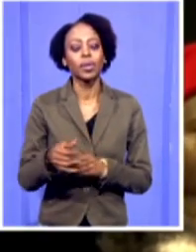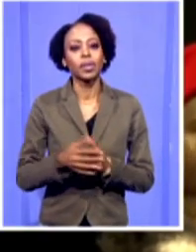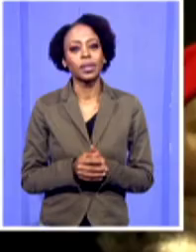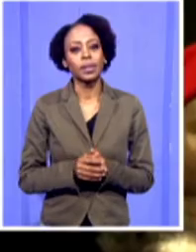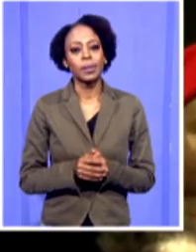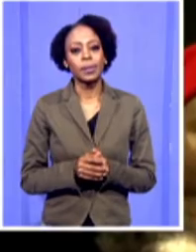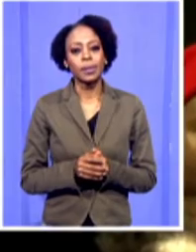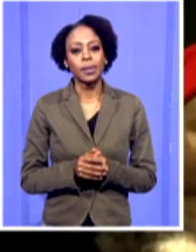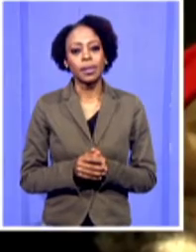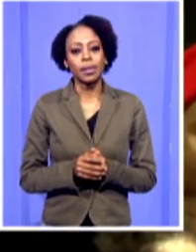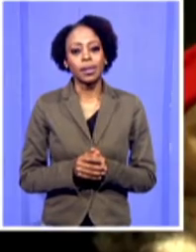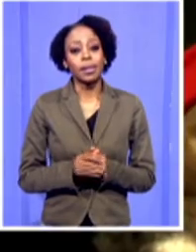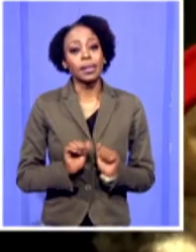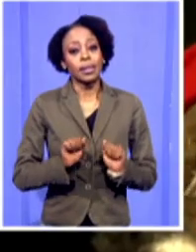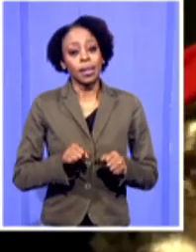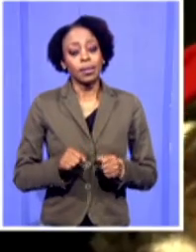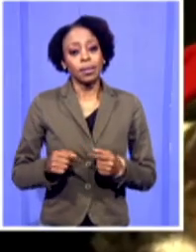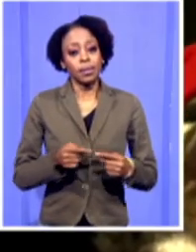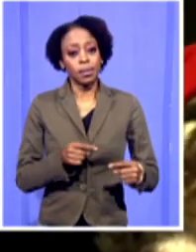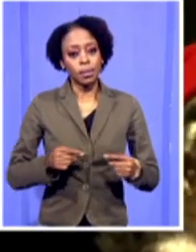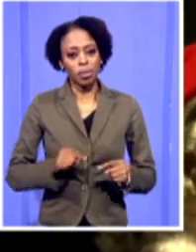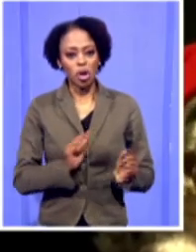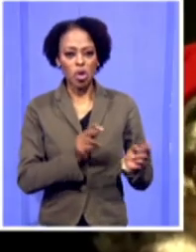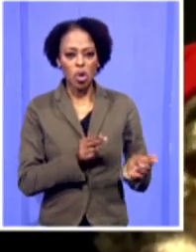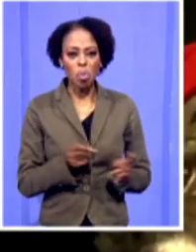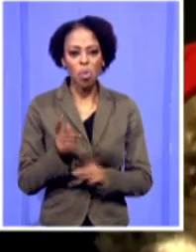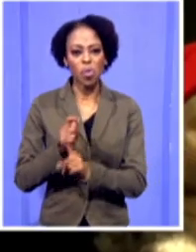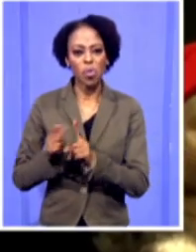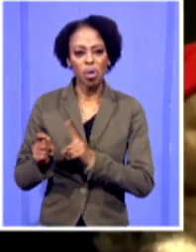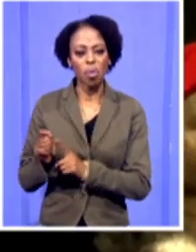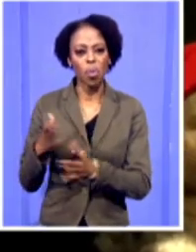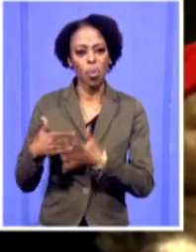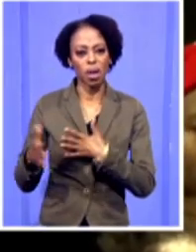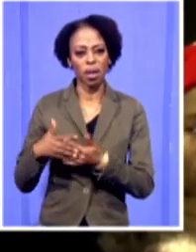whilst we can debate whether it's a norm or it's a tradition or not,